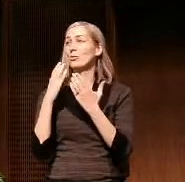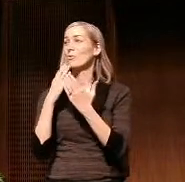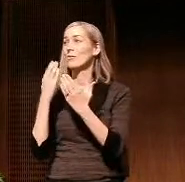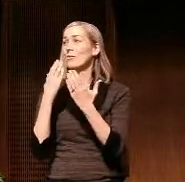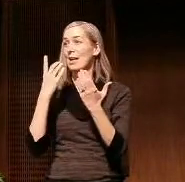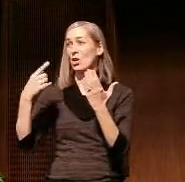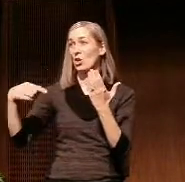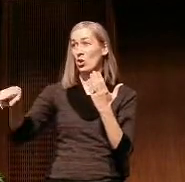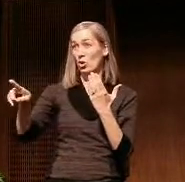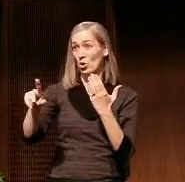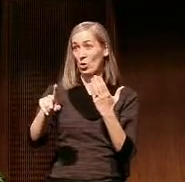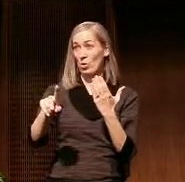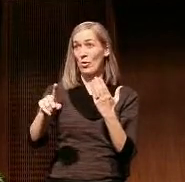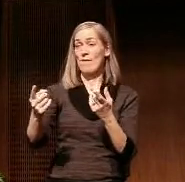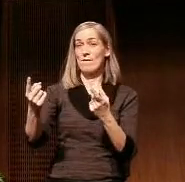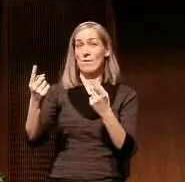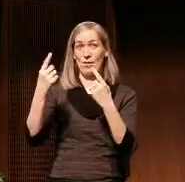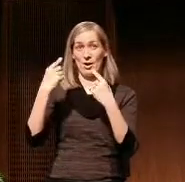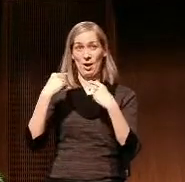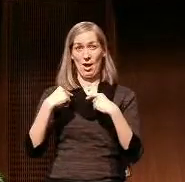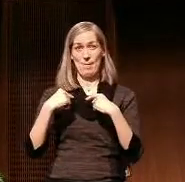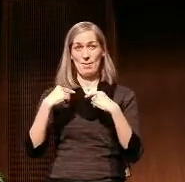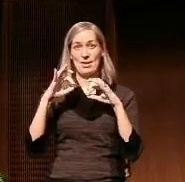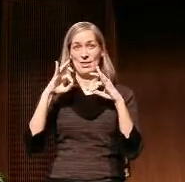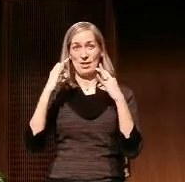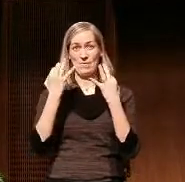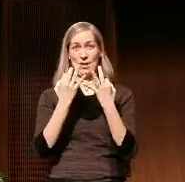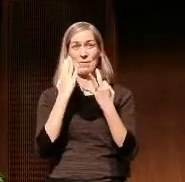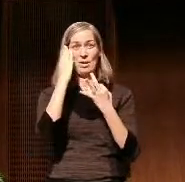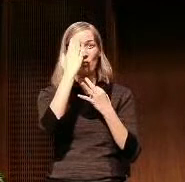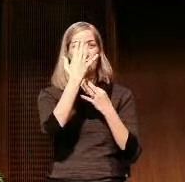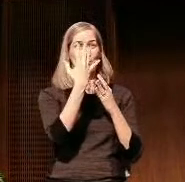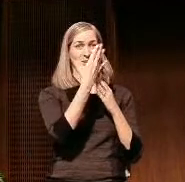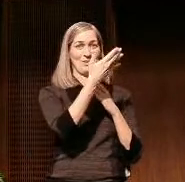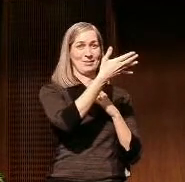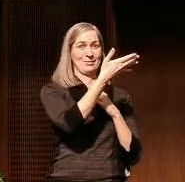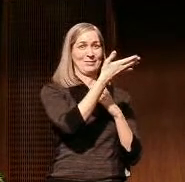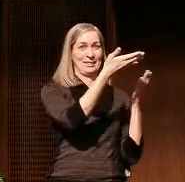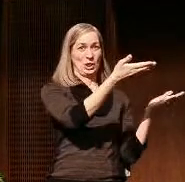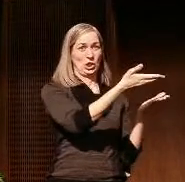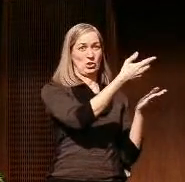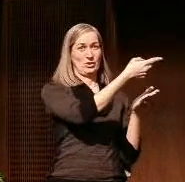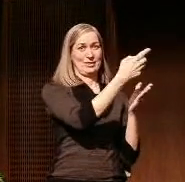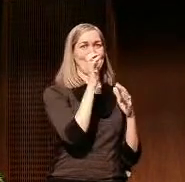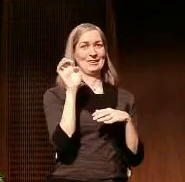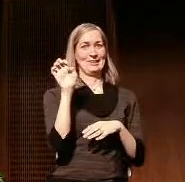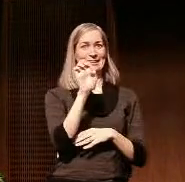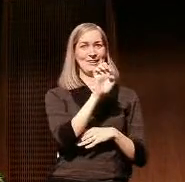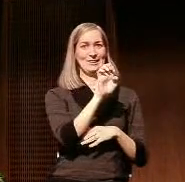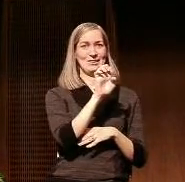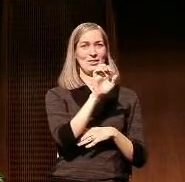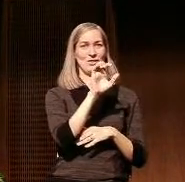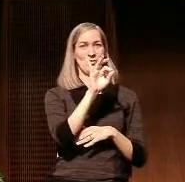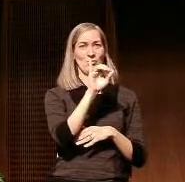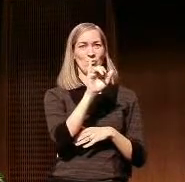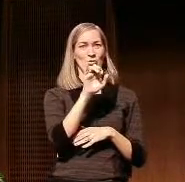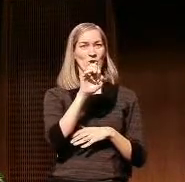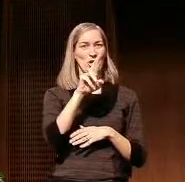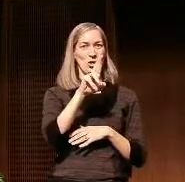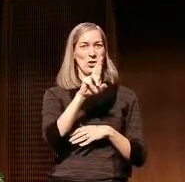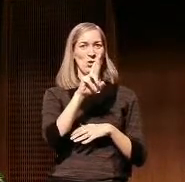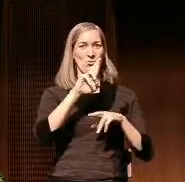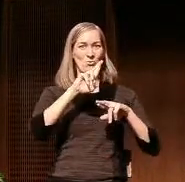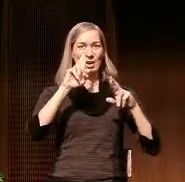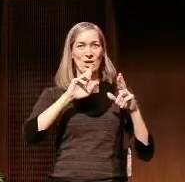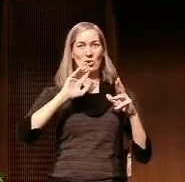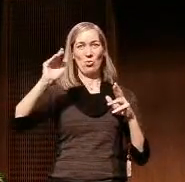coming. They are going to be over here in the East Foyer. And we'll be ready to welcome